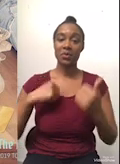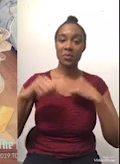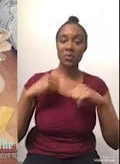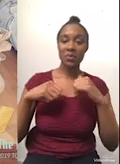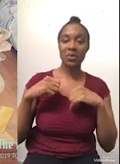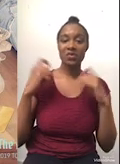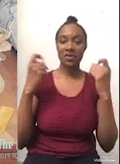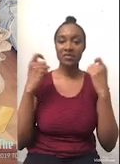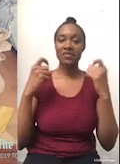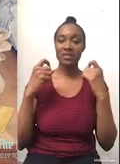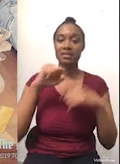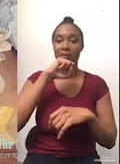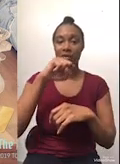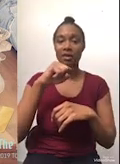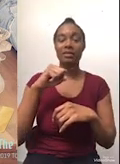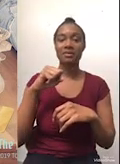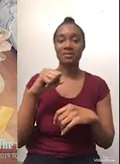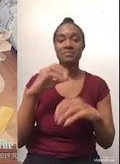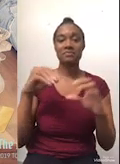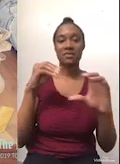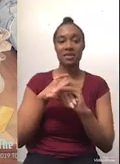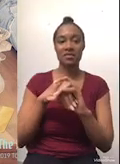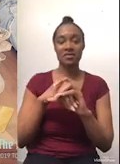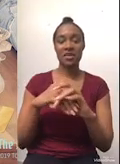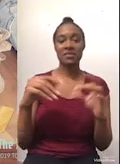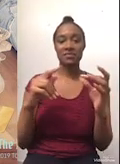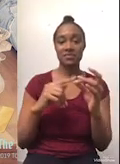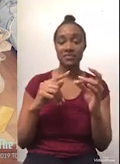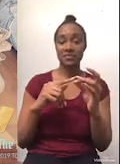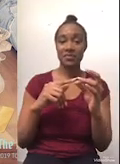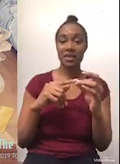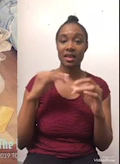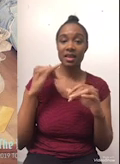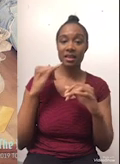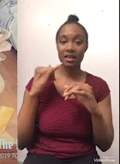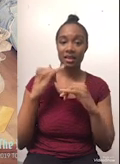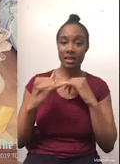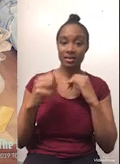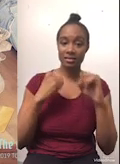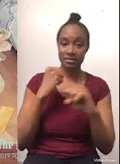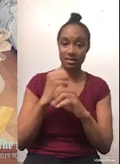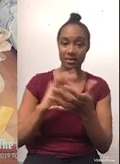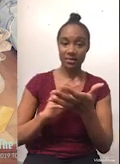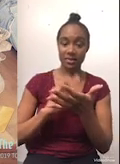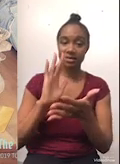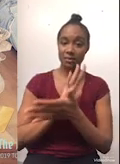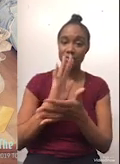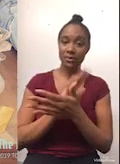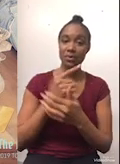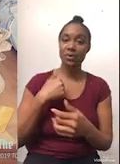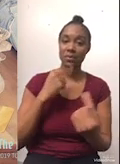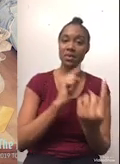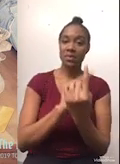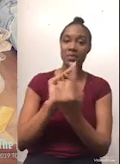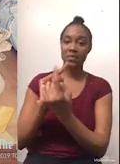since my last year at secondary school. By chance, I got to meet with Uptension members and later got put into the